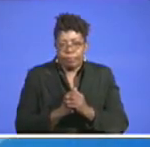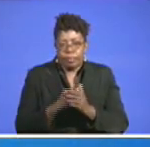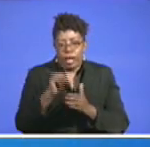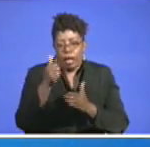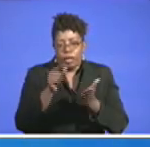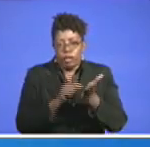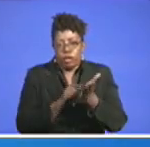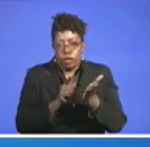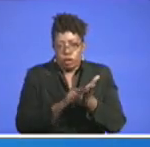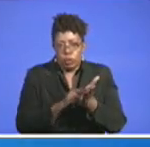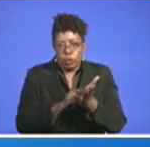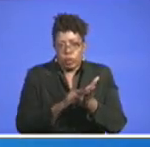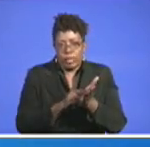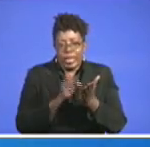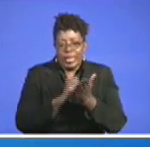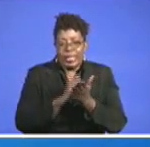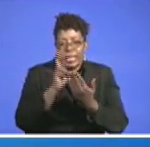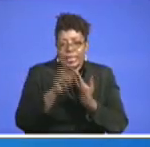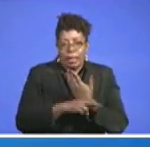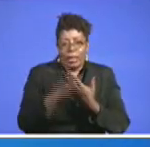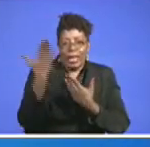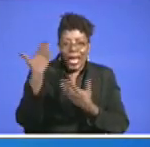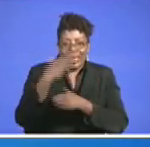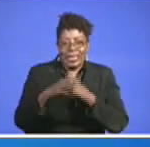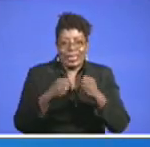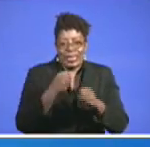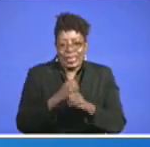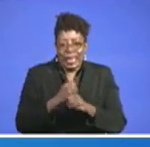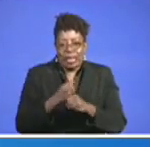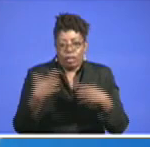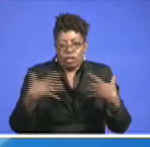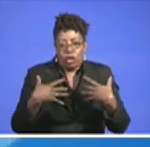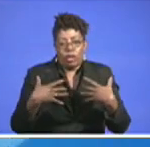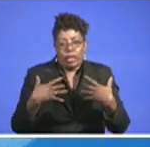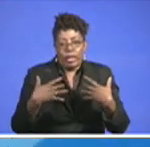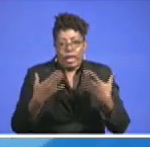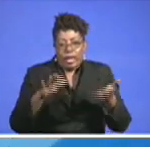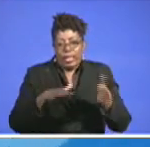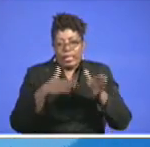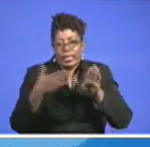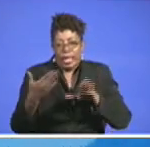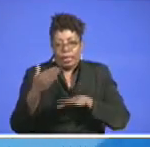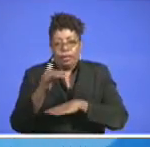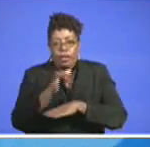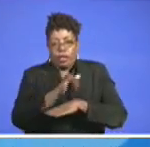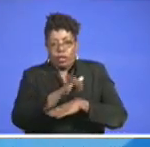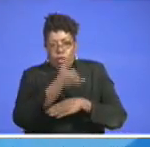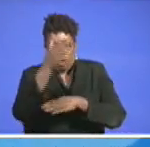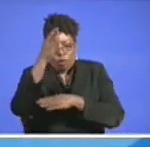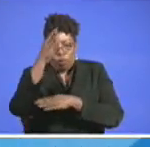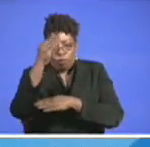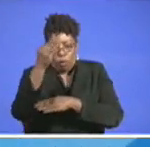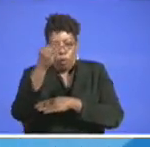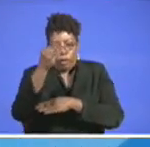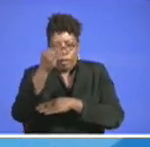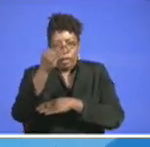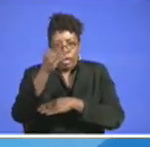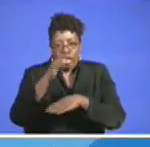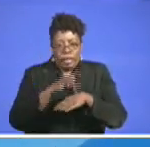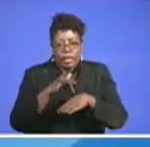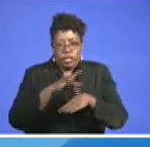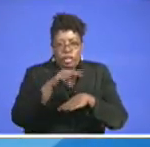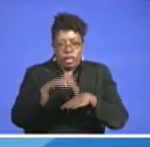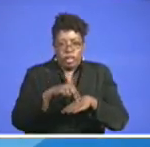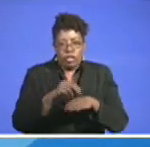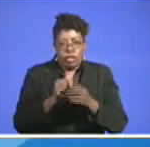In other news, it was in September of last year when the shocking and tragic death of young Reese Williams gripped the nation. The 7-year-old